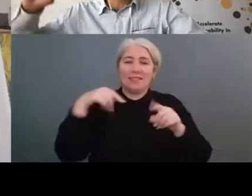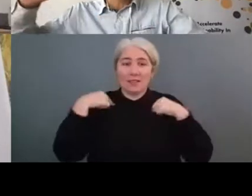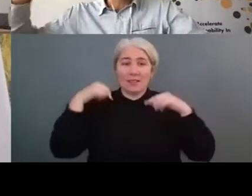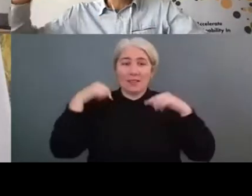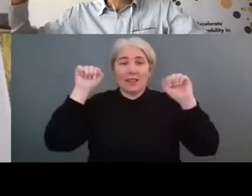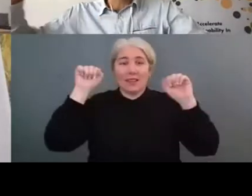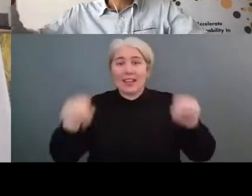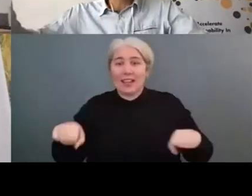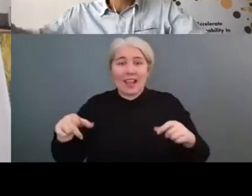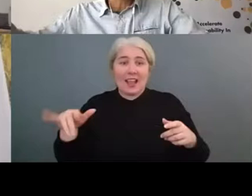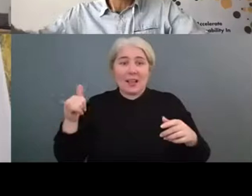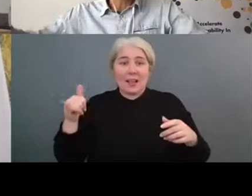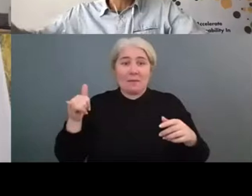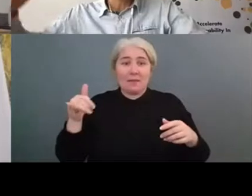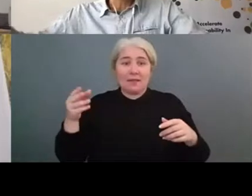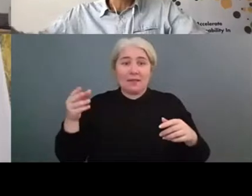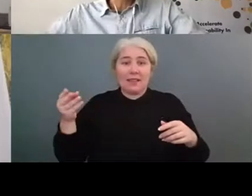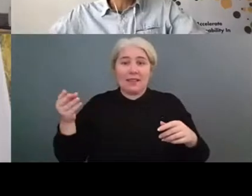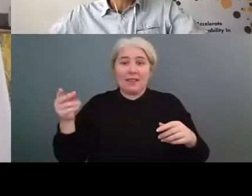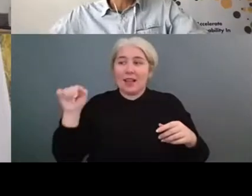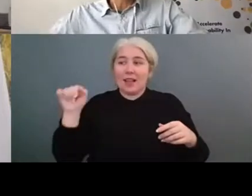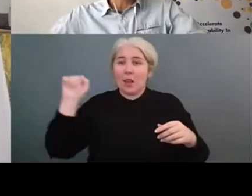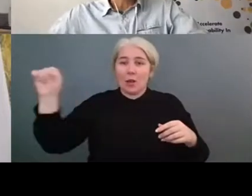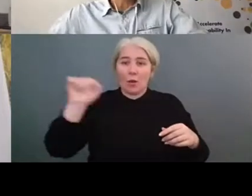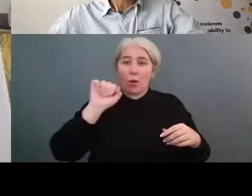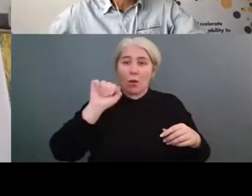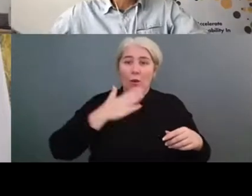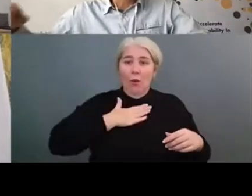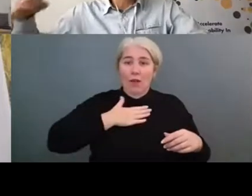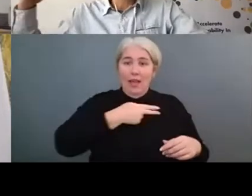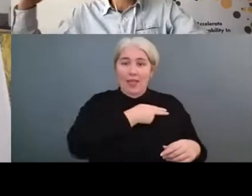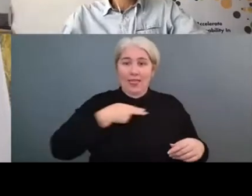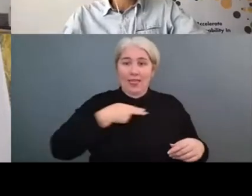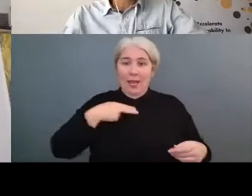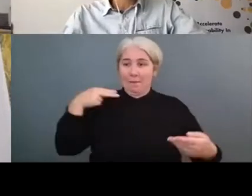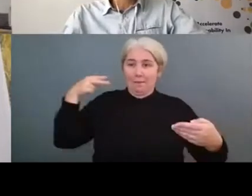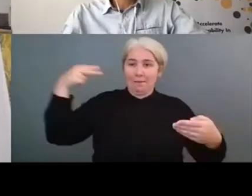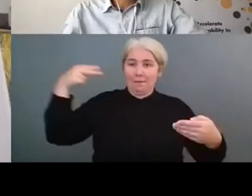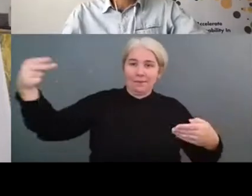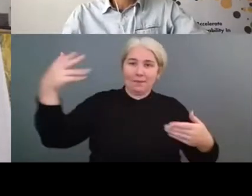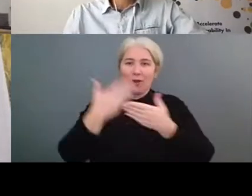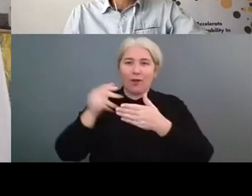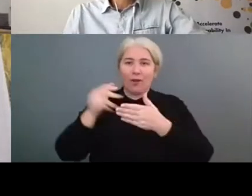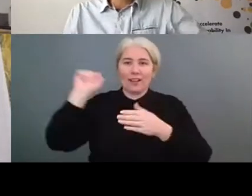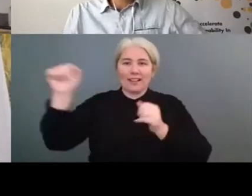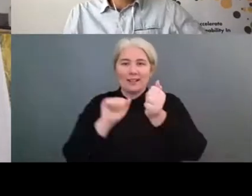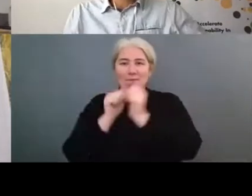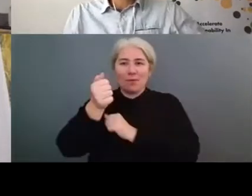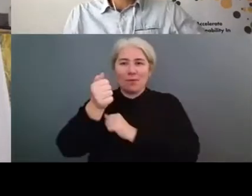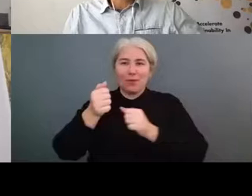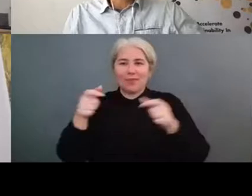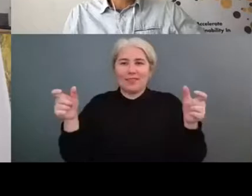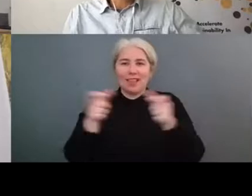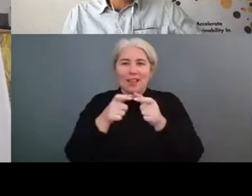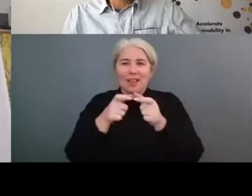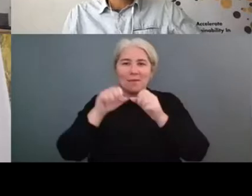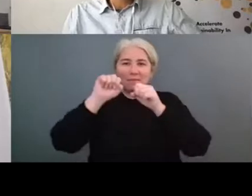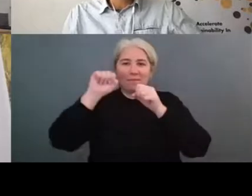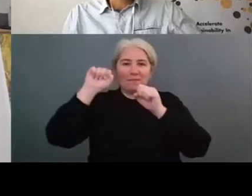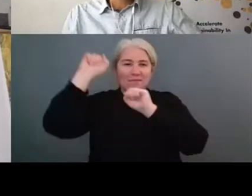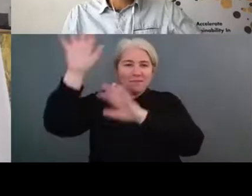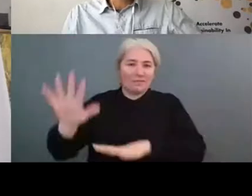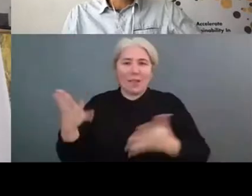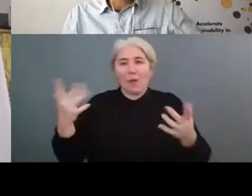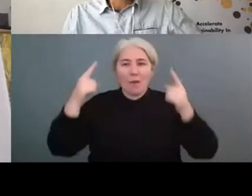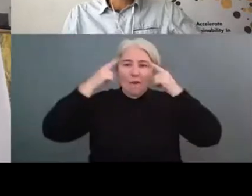get a little mention on the club's social media, or they share the playlist of one of the famous